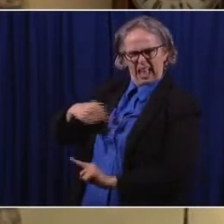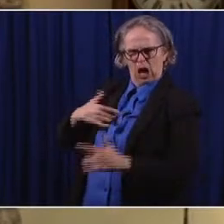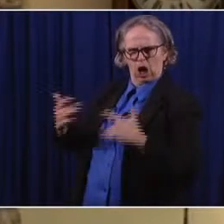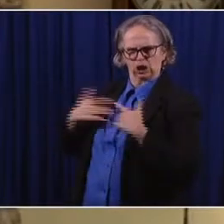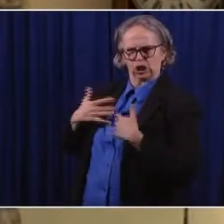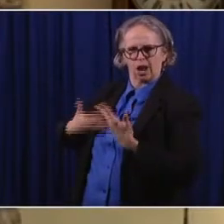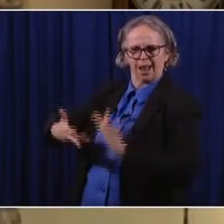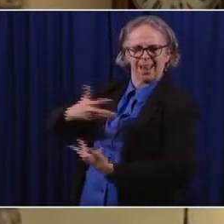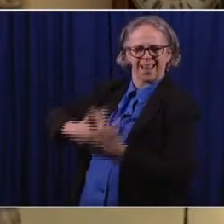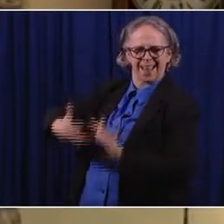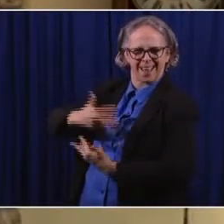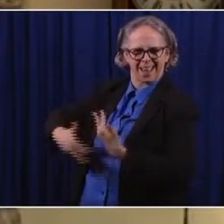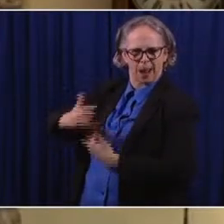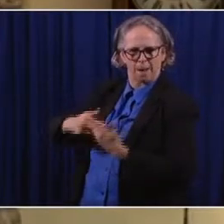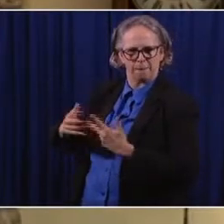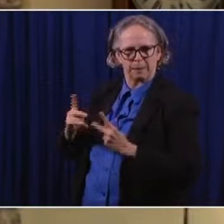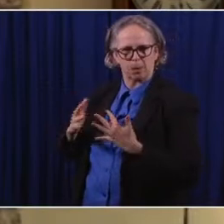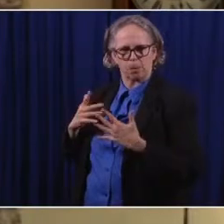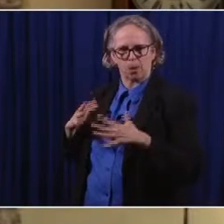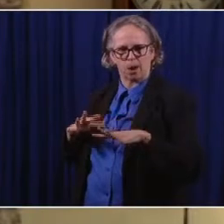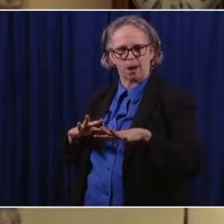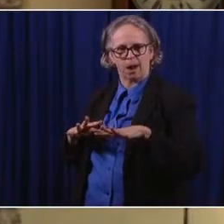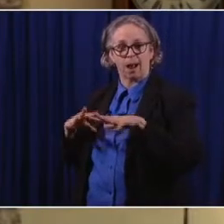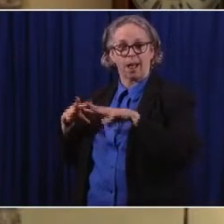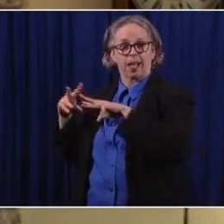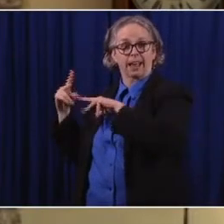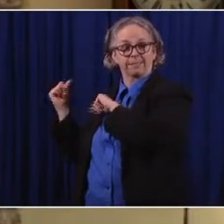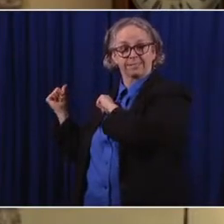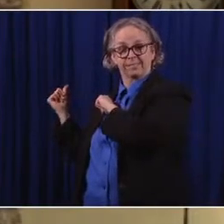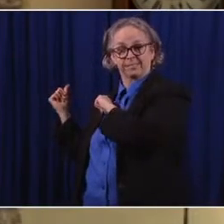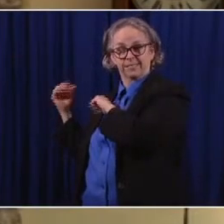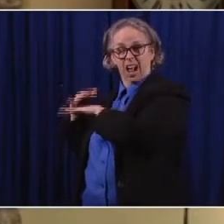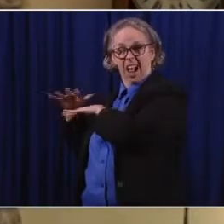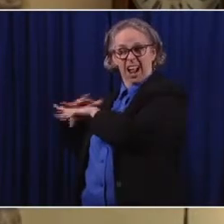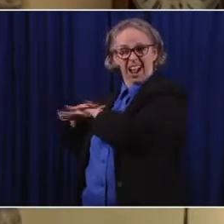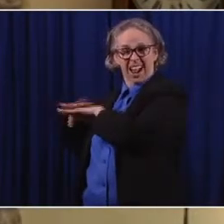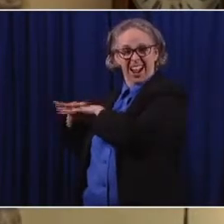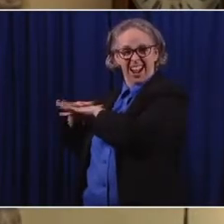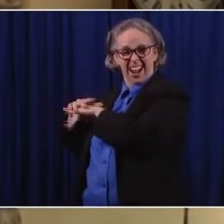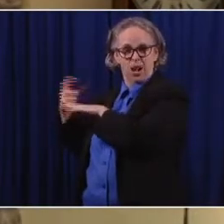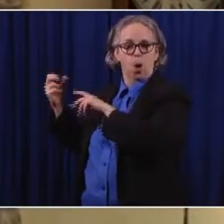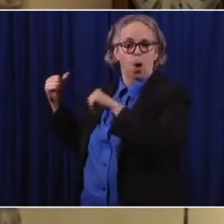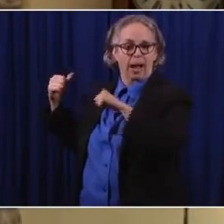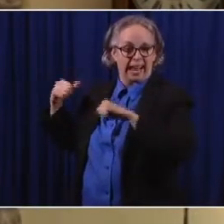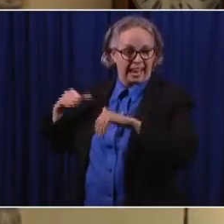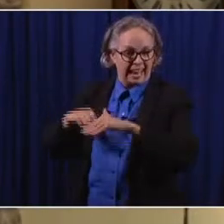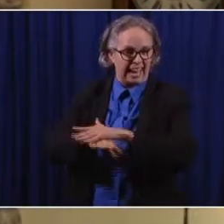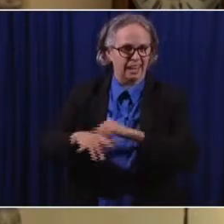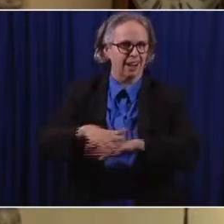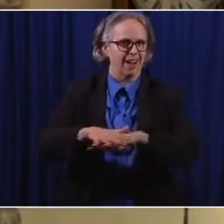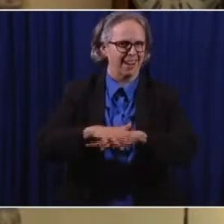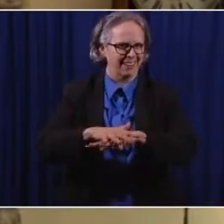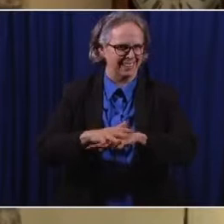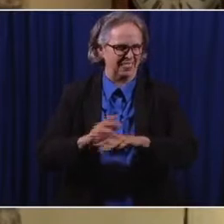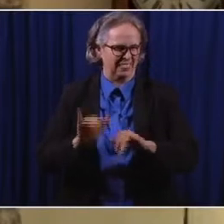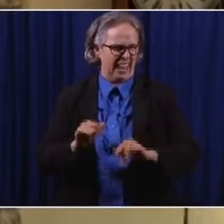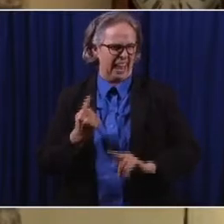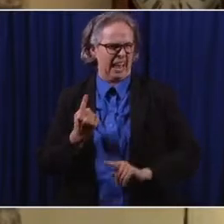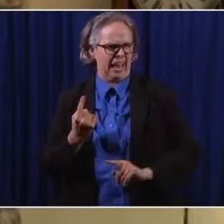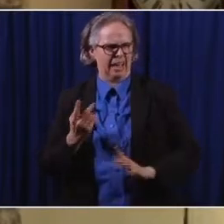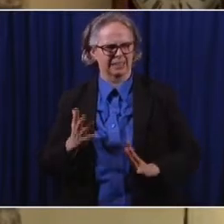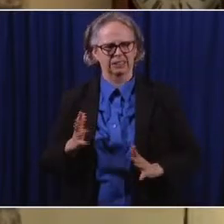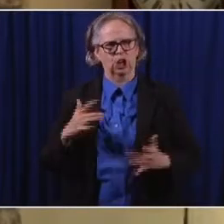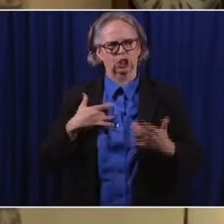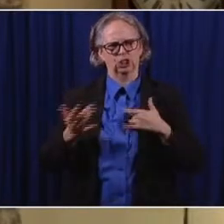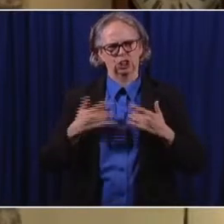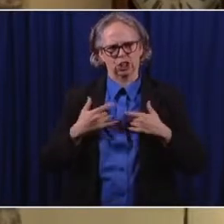of view, is people, you know, congregating together in close proximity to each other. I think what you're going to see tonight with